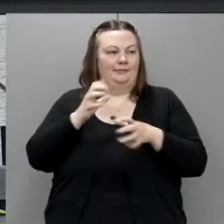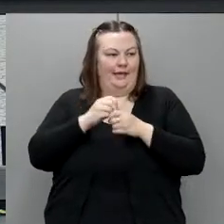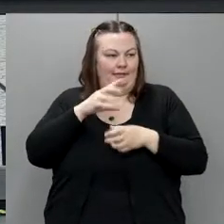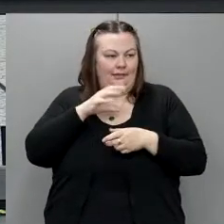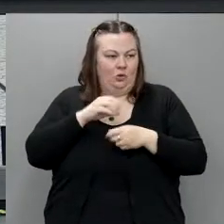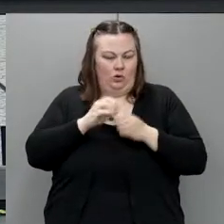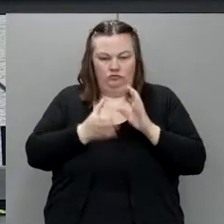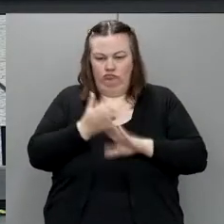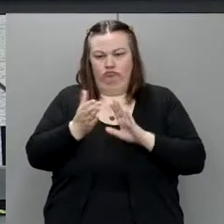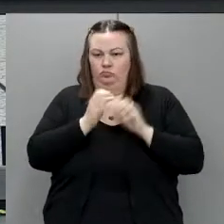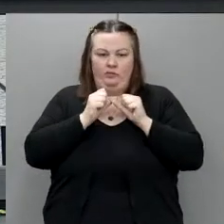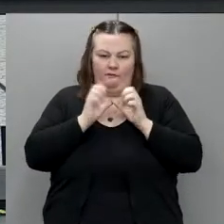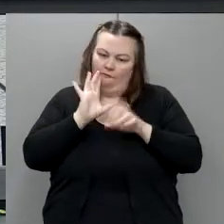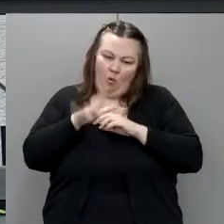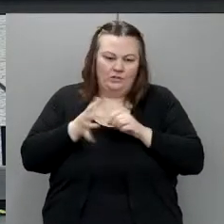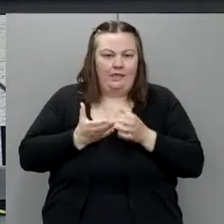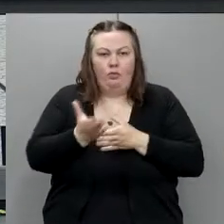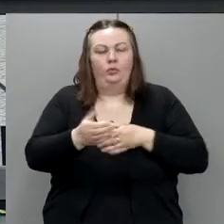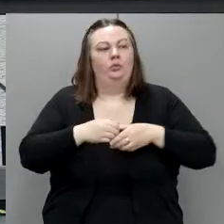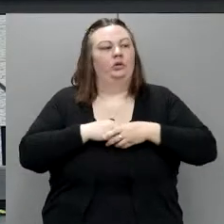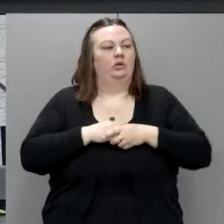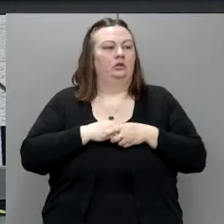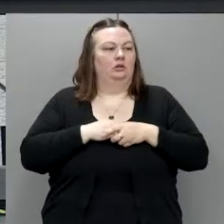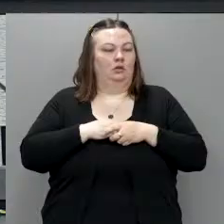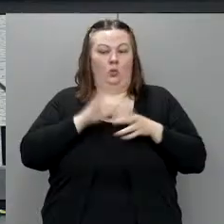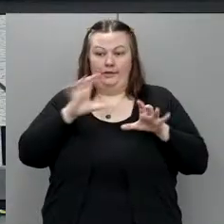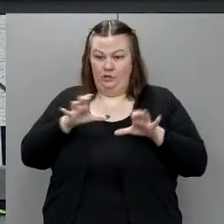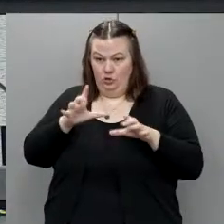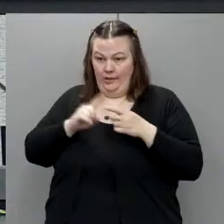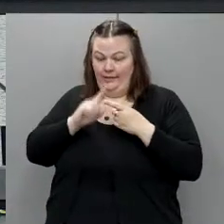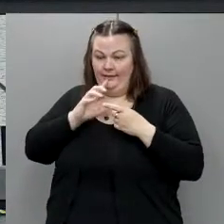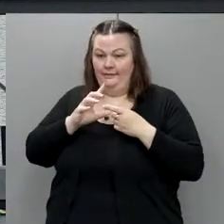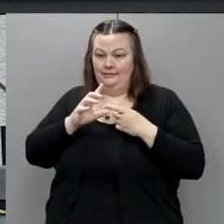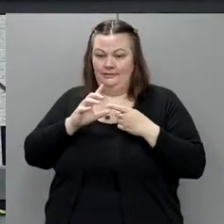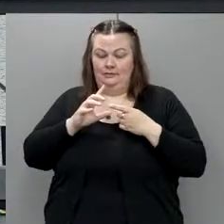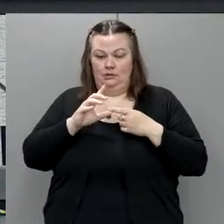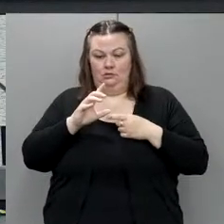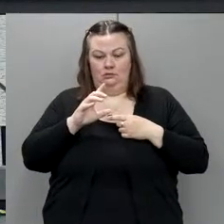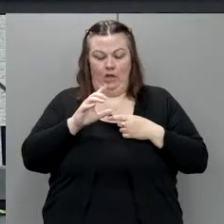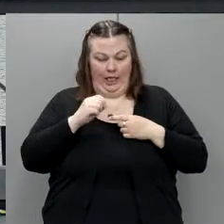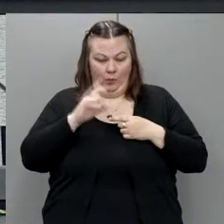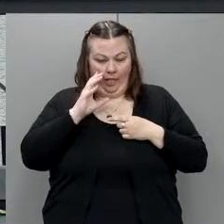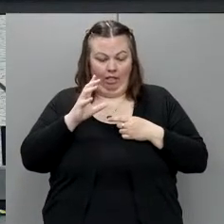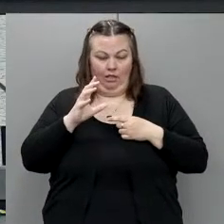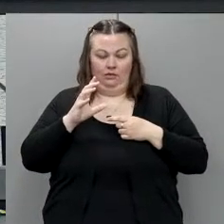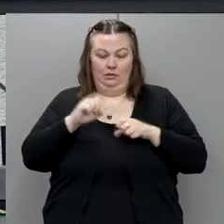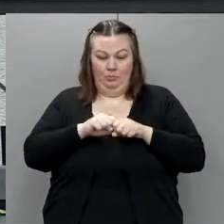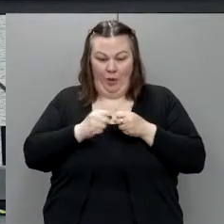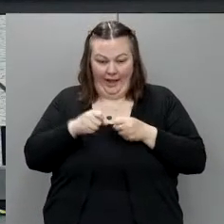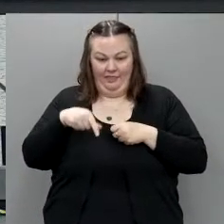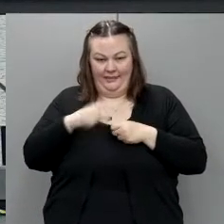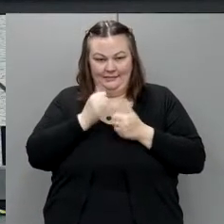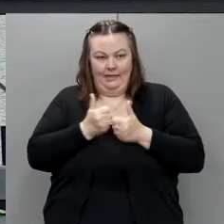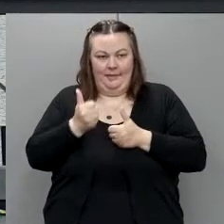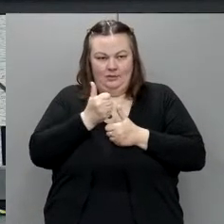ram it through. What you're doing is effectively crippling this administration.